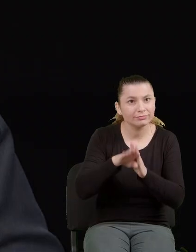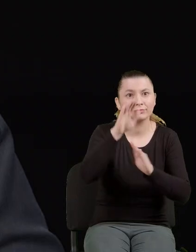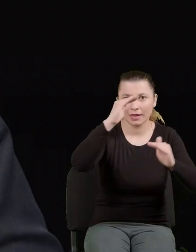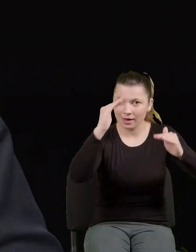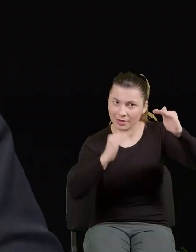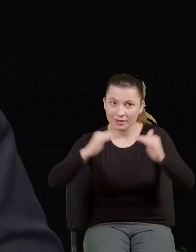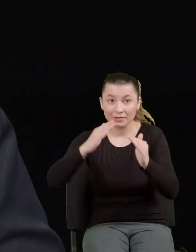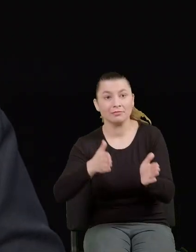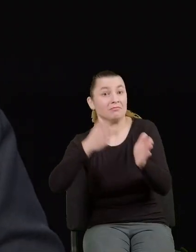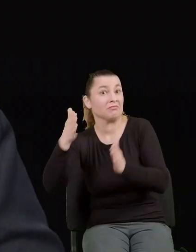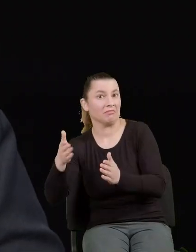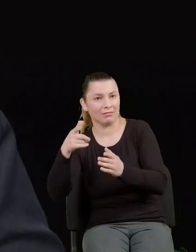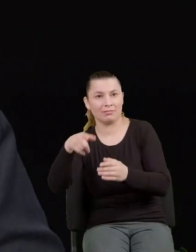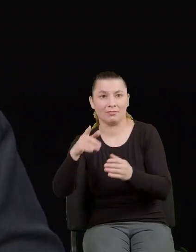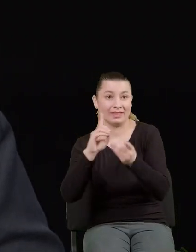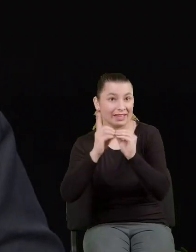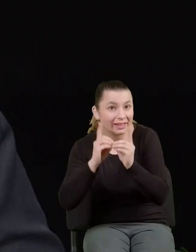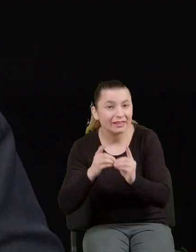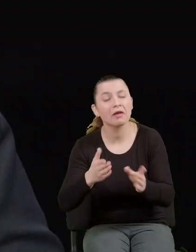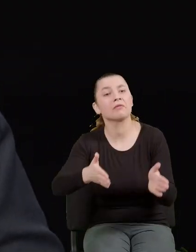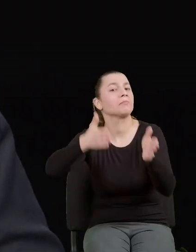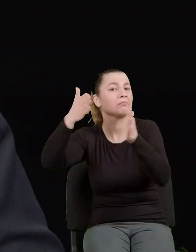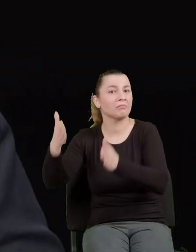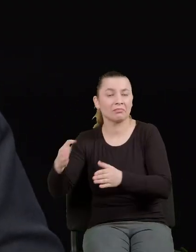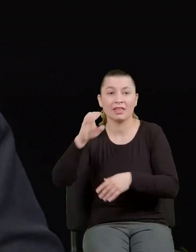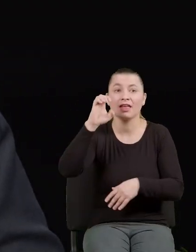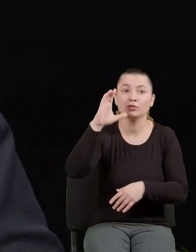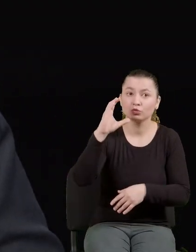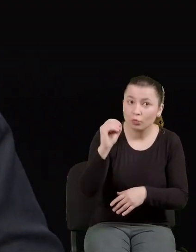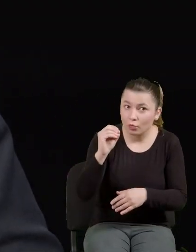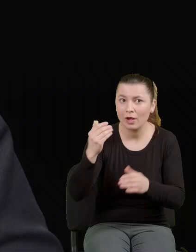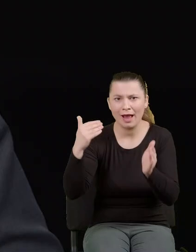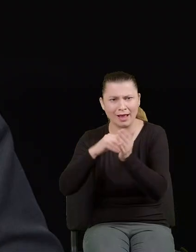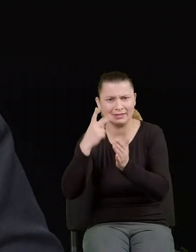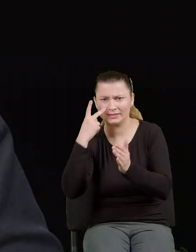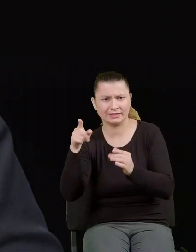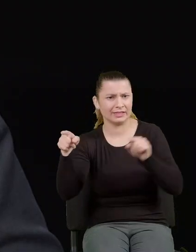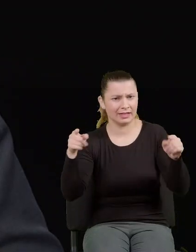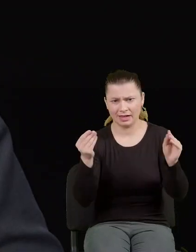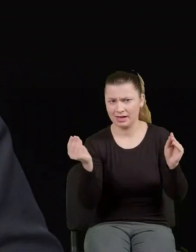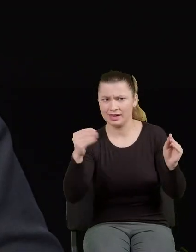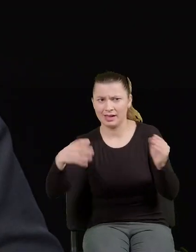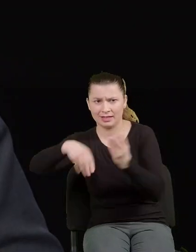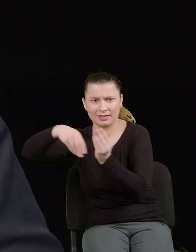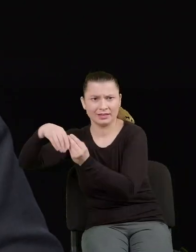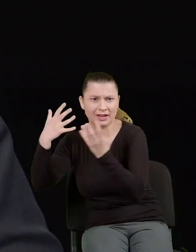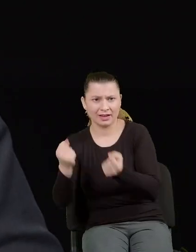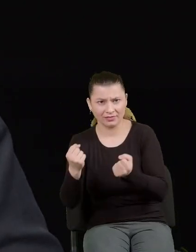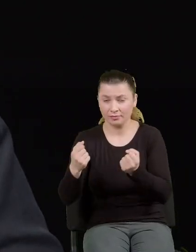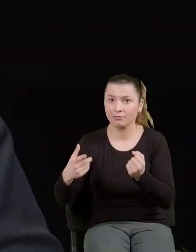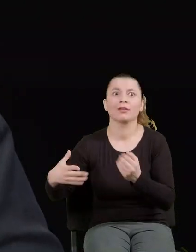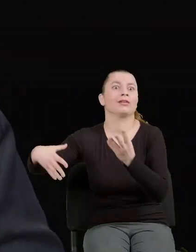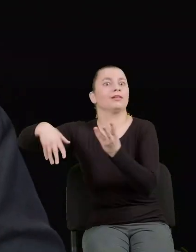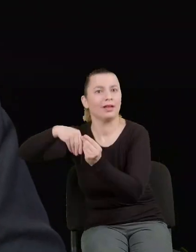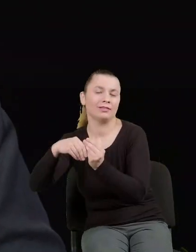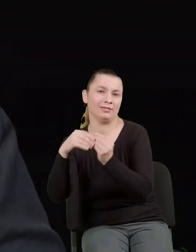we can say that from the point of view of security, already we started to invest in dual